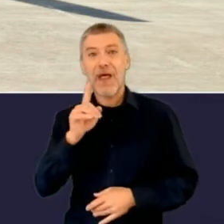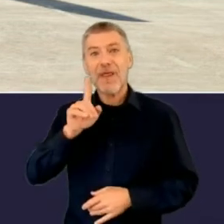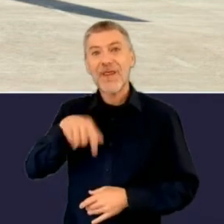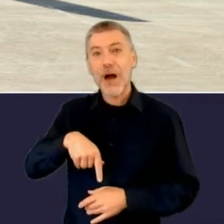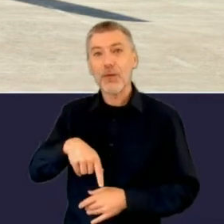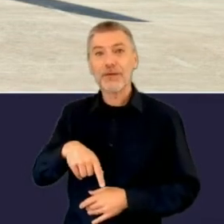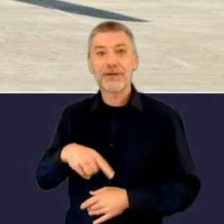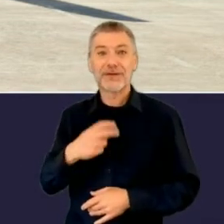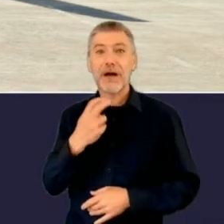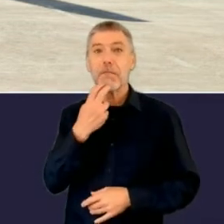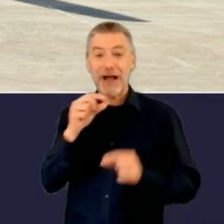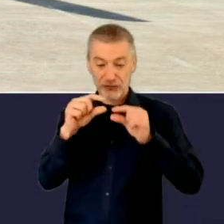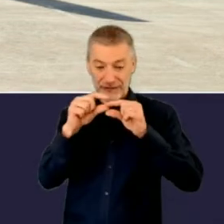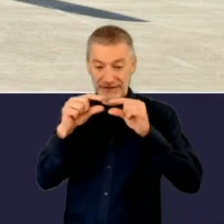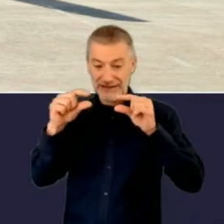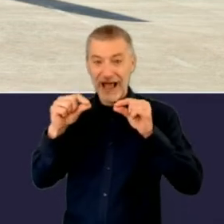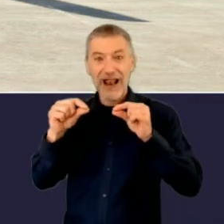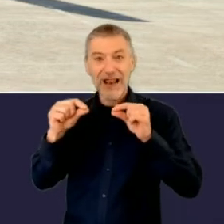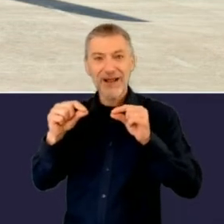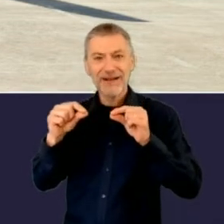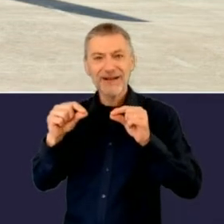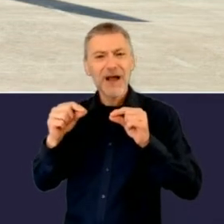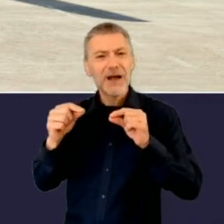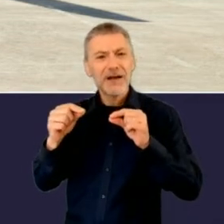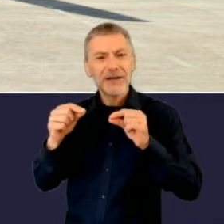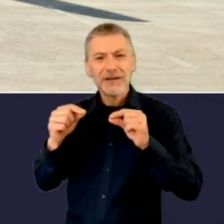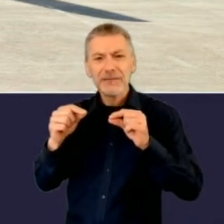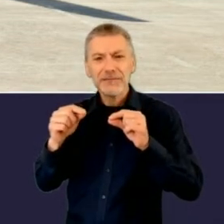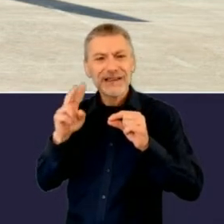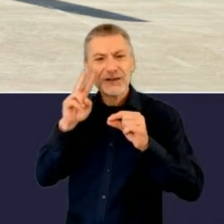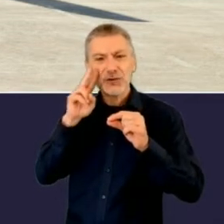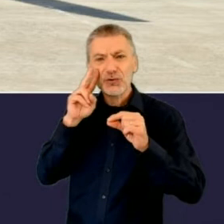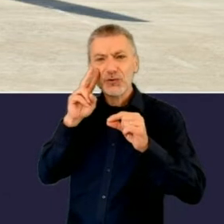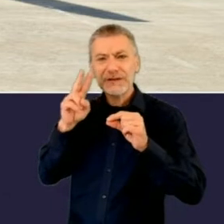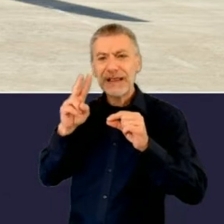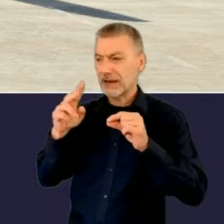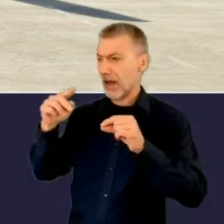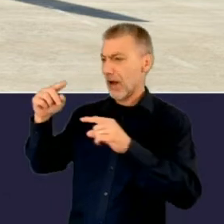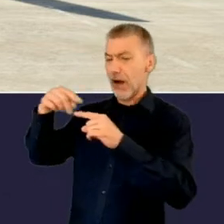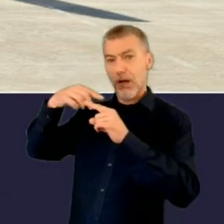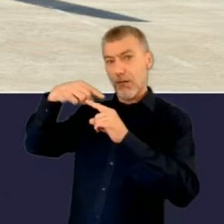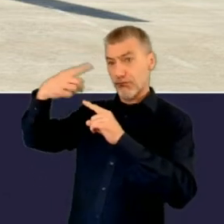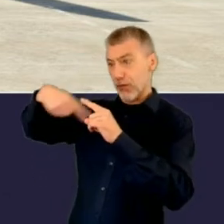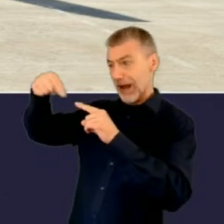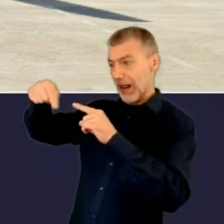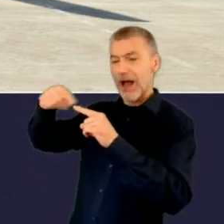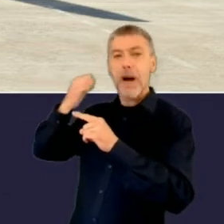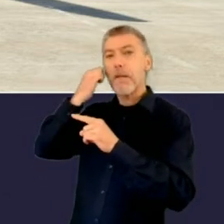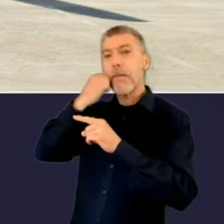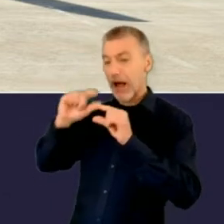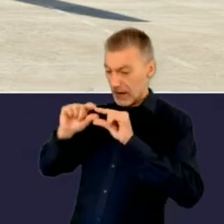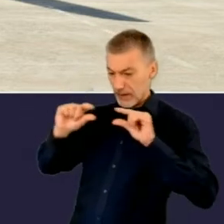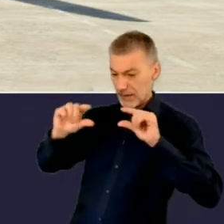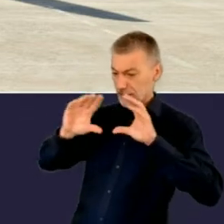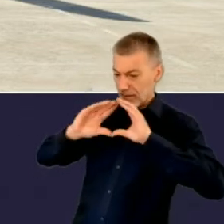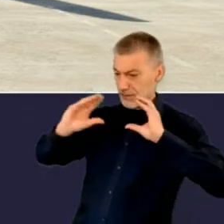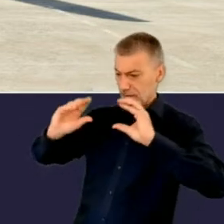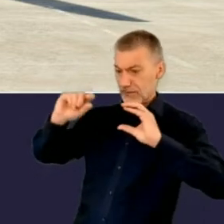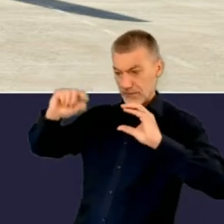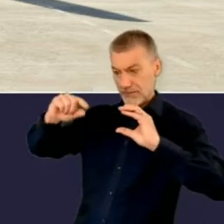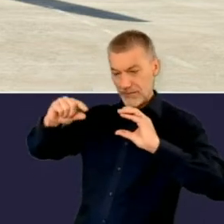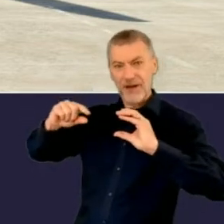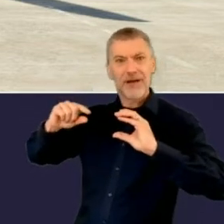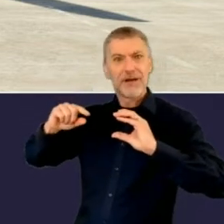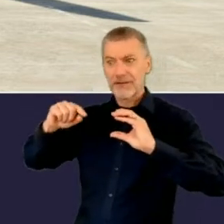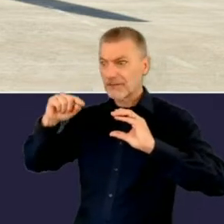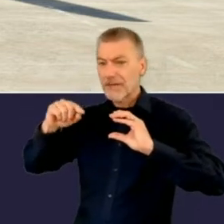pack. That's the sort of black box you see behind the propeller. So we spent a lot of time thinking about chemistry, about how